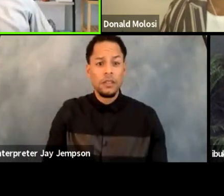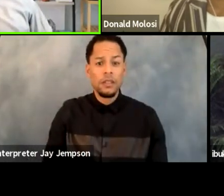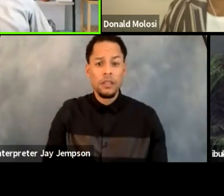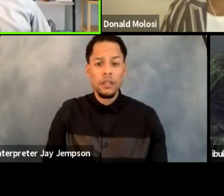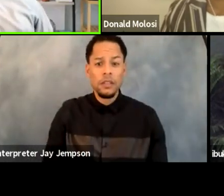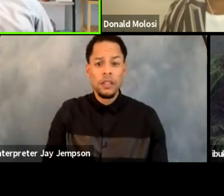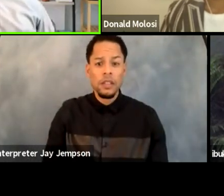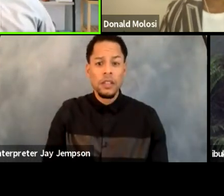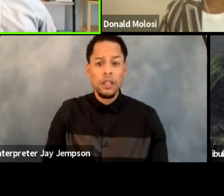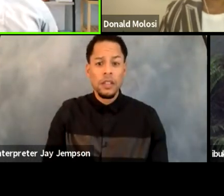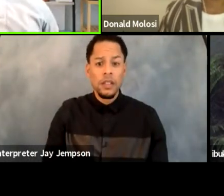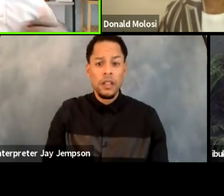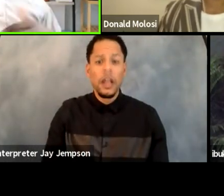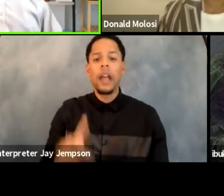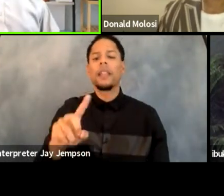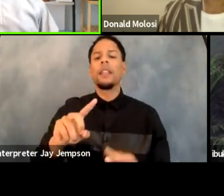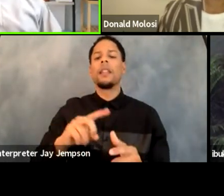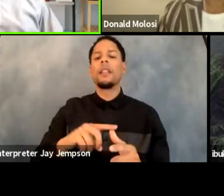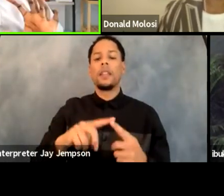festivals that you were invited to be?